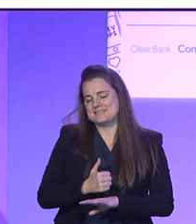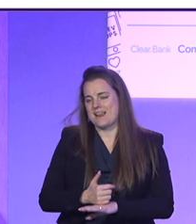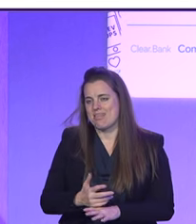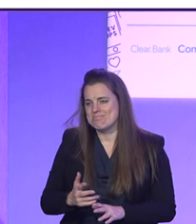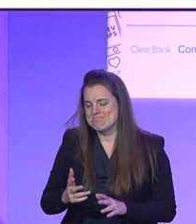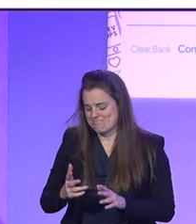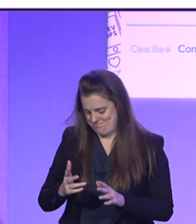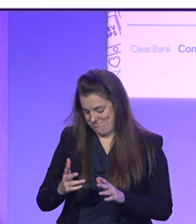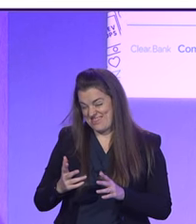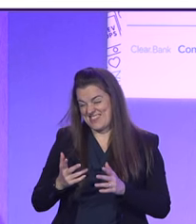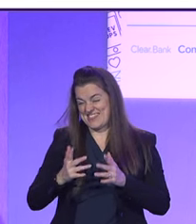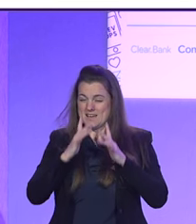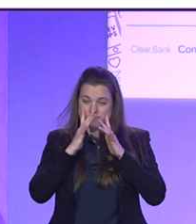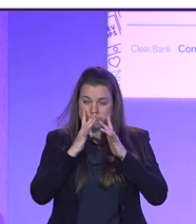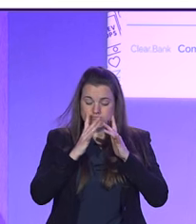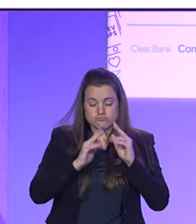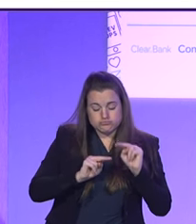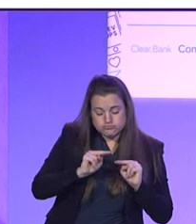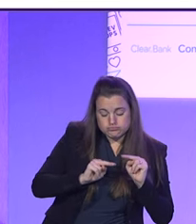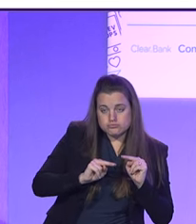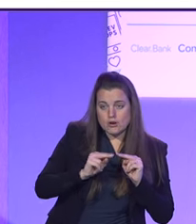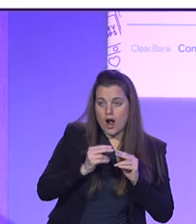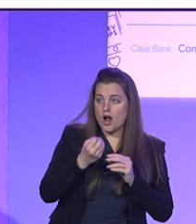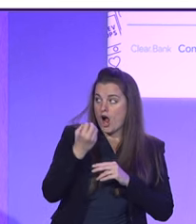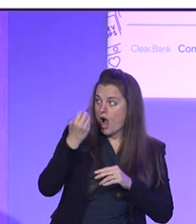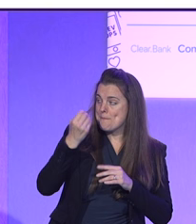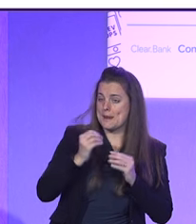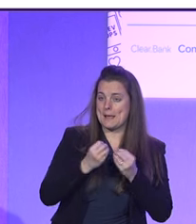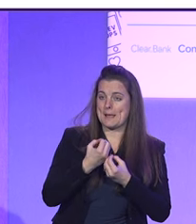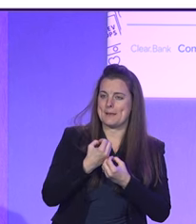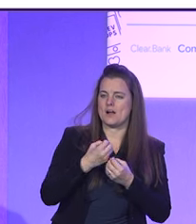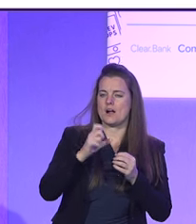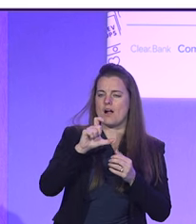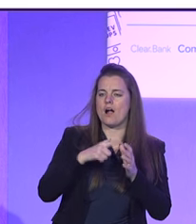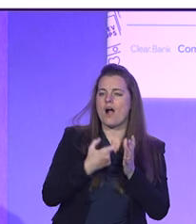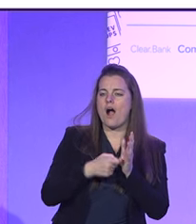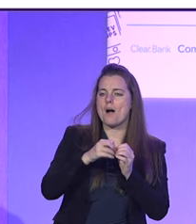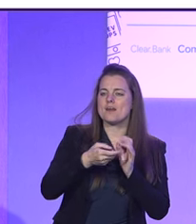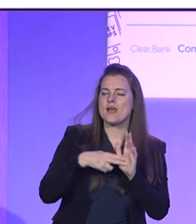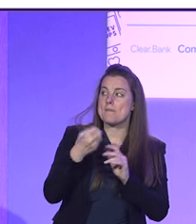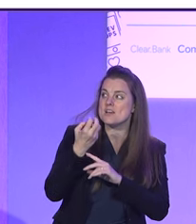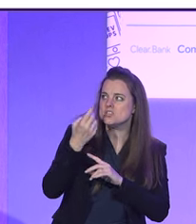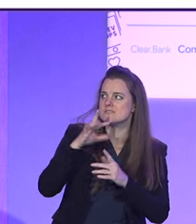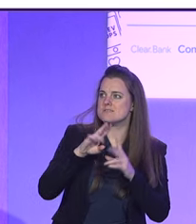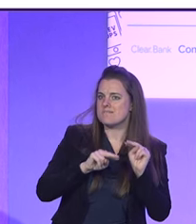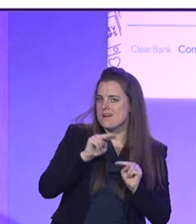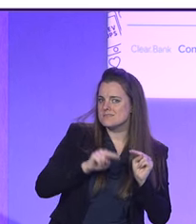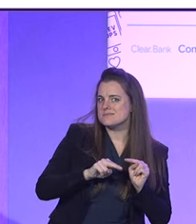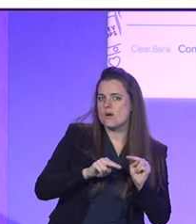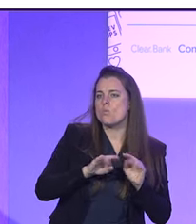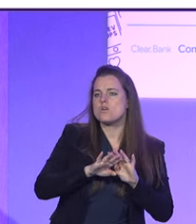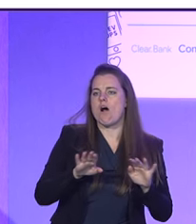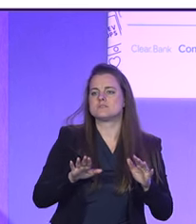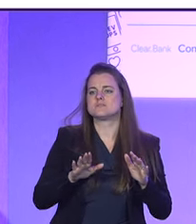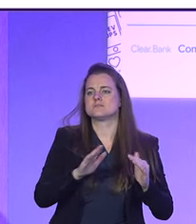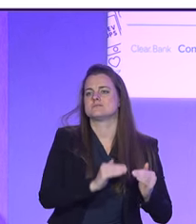their controls on the carbon emission were triggered during tests. and but not doing real-time